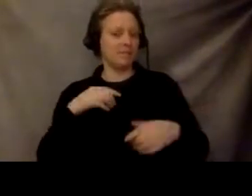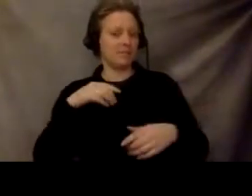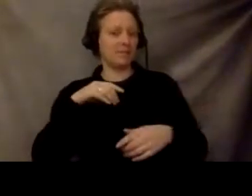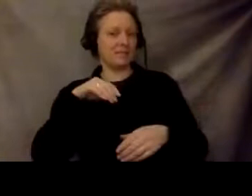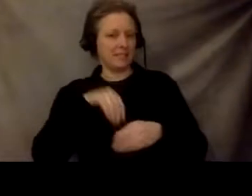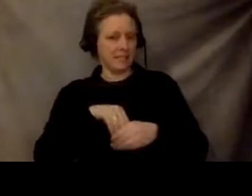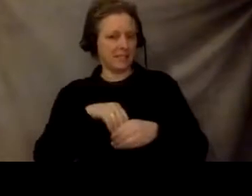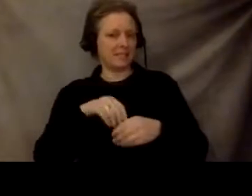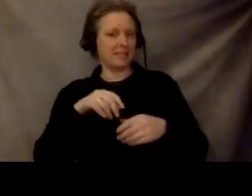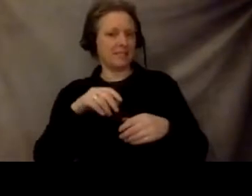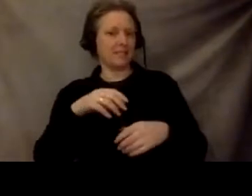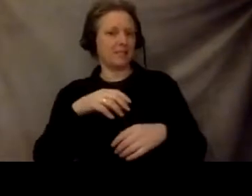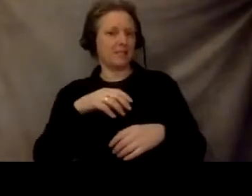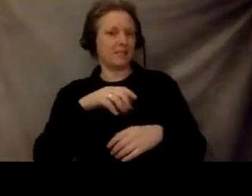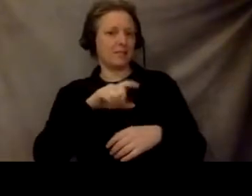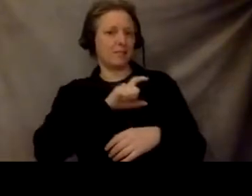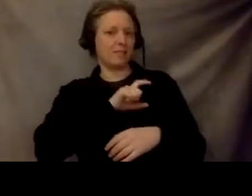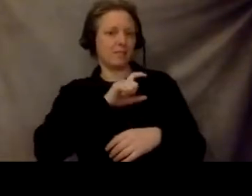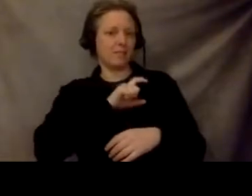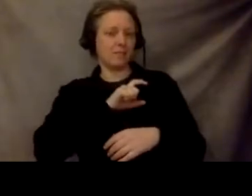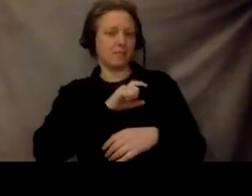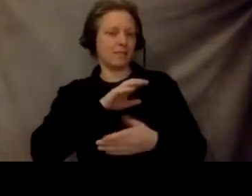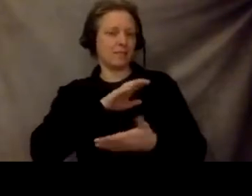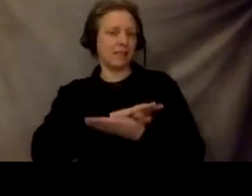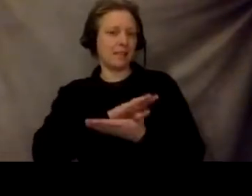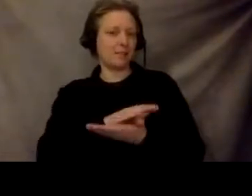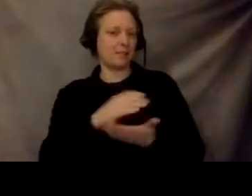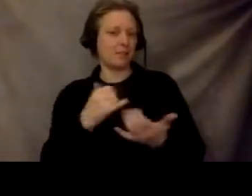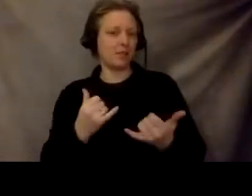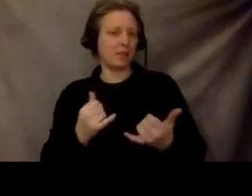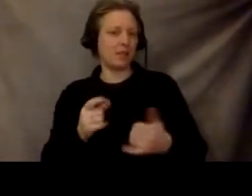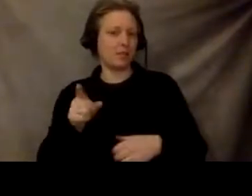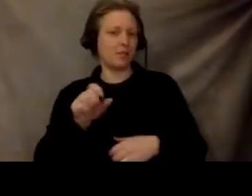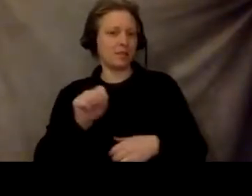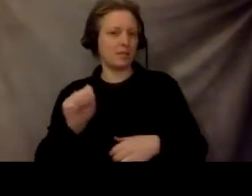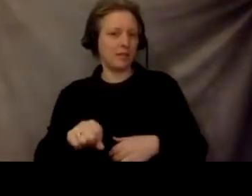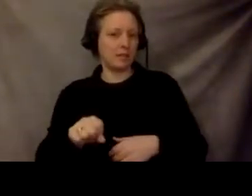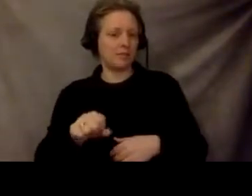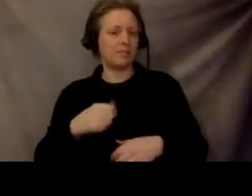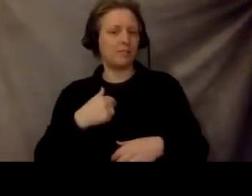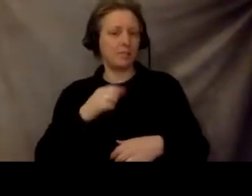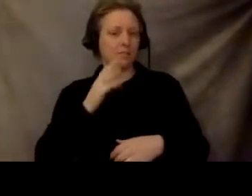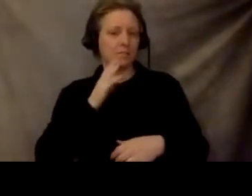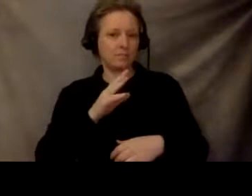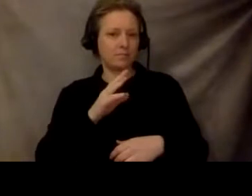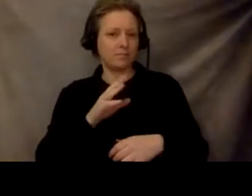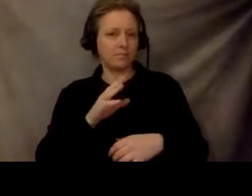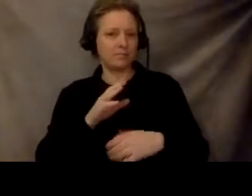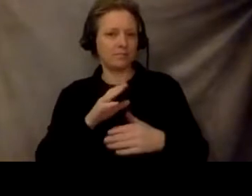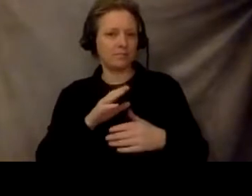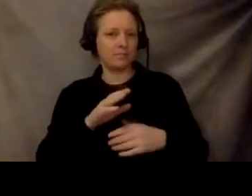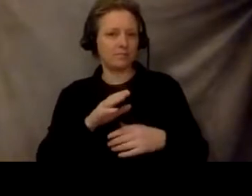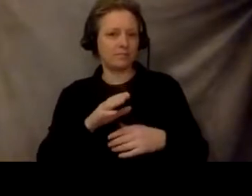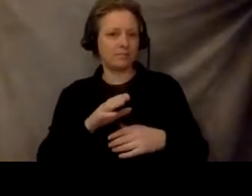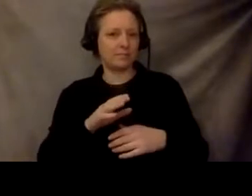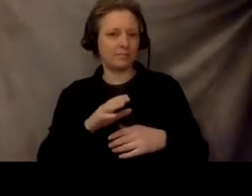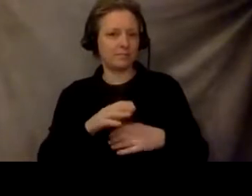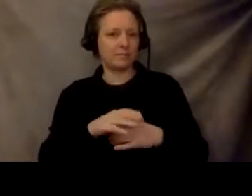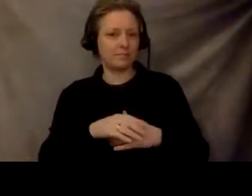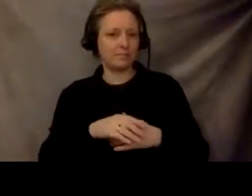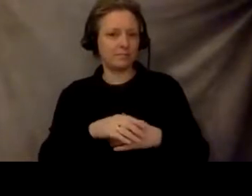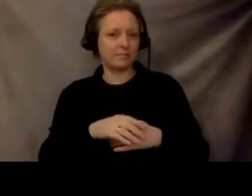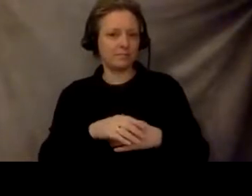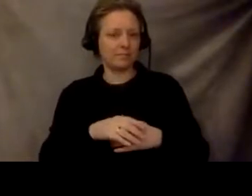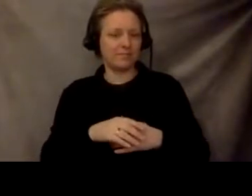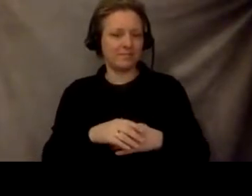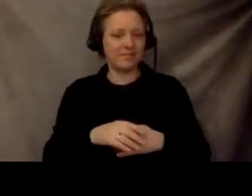In Salem, I'll become the patrol commander next. Well, I see you didn't disclose that until I made my comment.